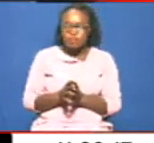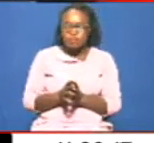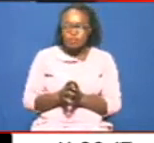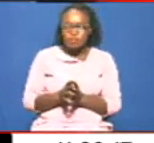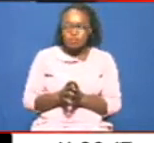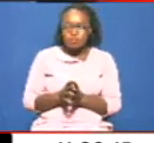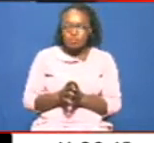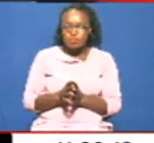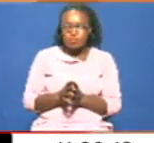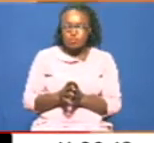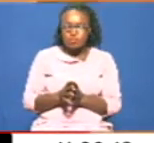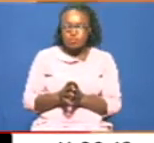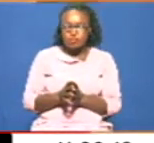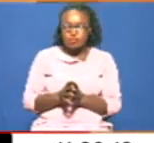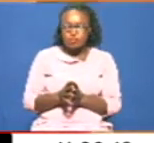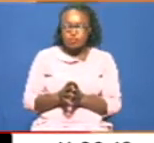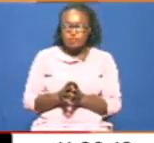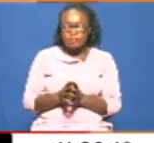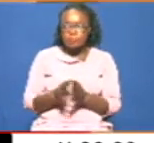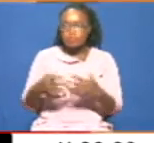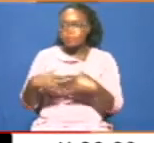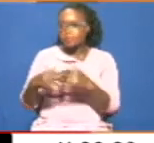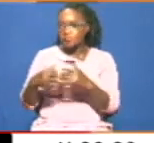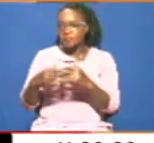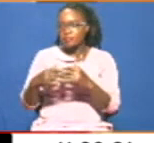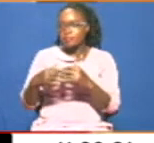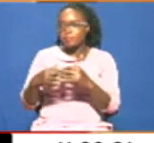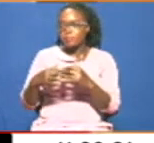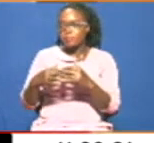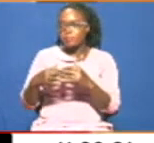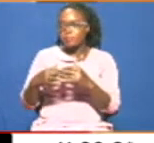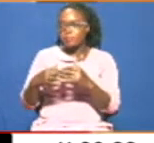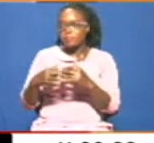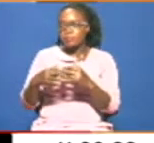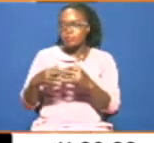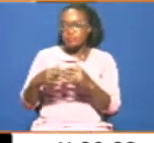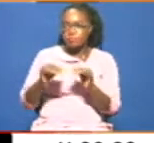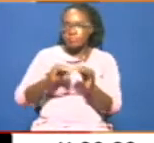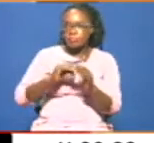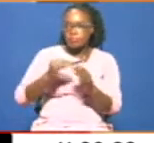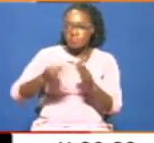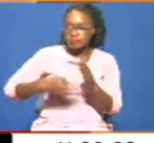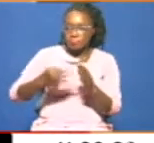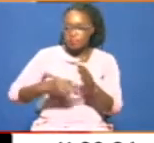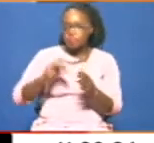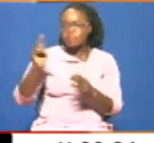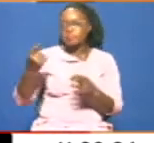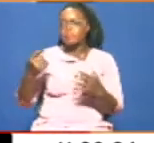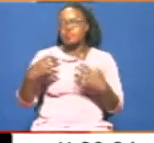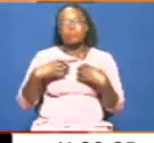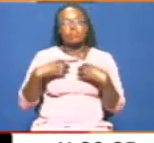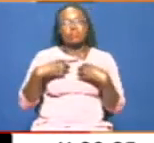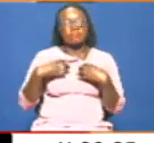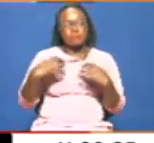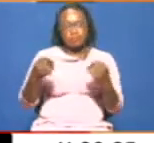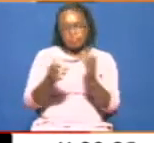say, a manufacturing entity, you realize that Kenya has a very wealthy skill